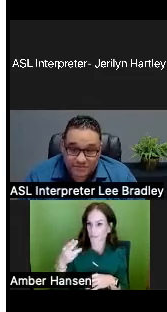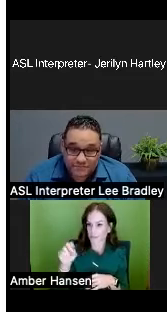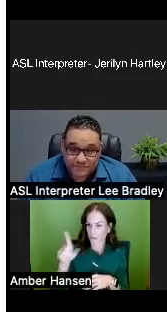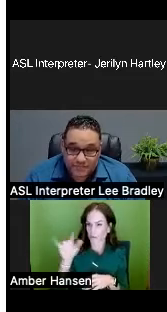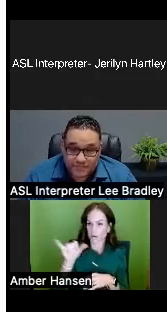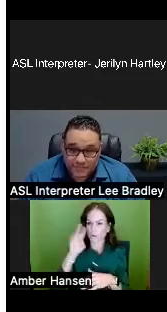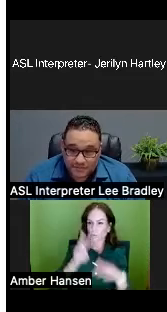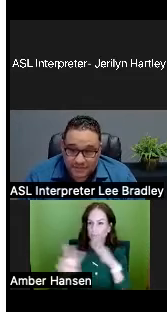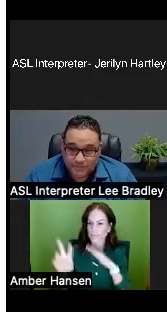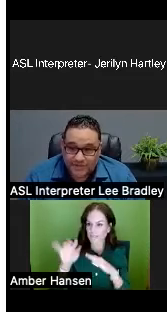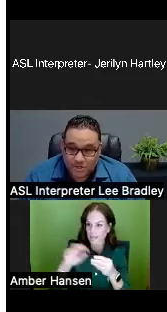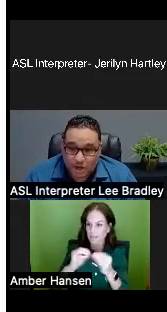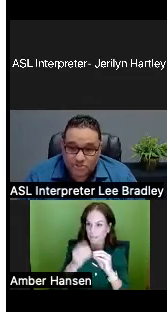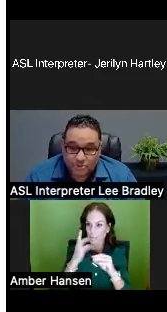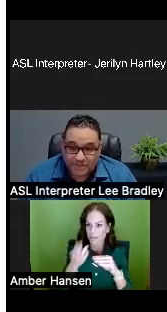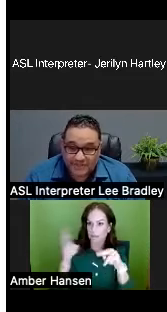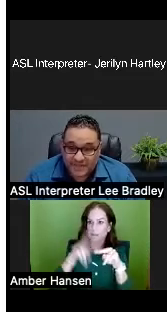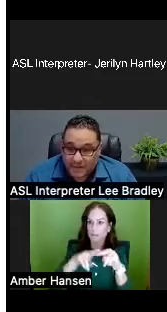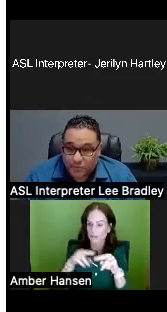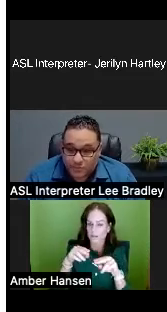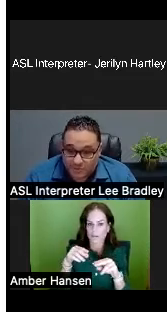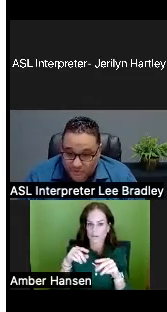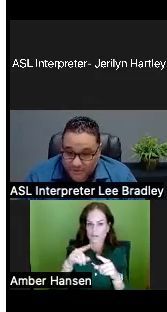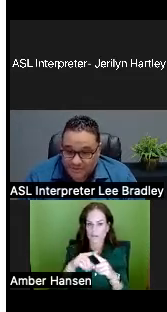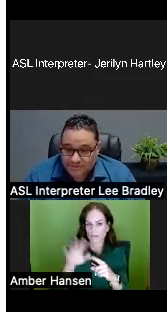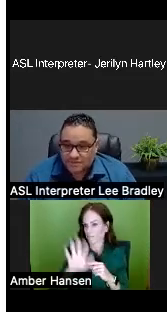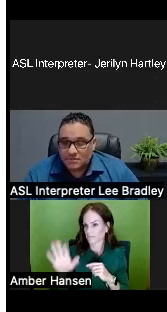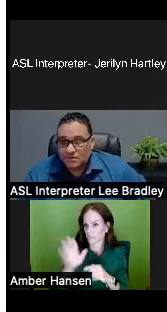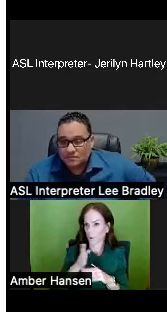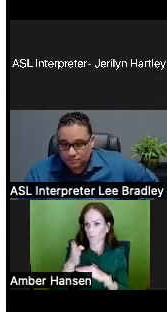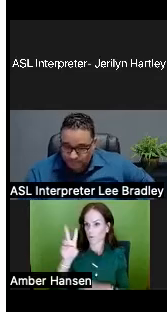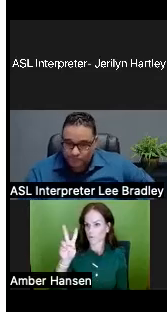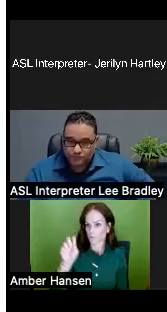levels. The WHO also predicts that number will increase